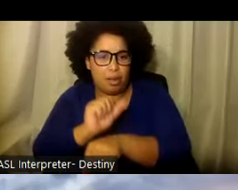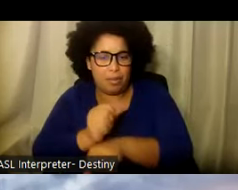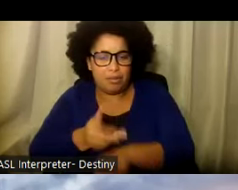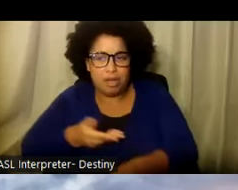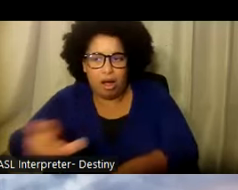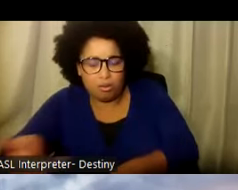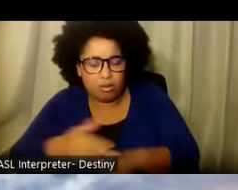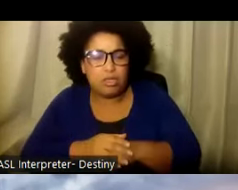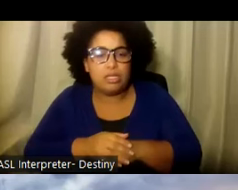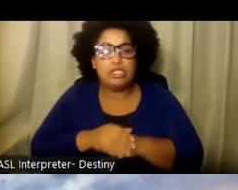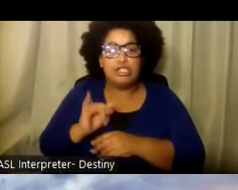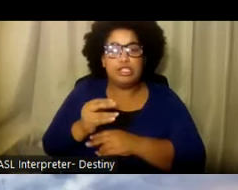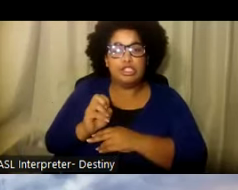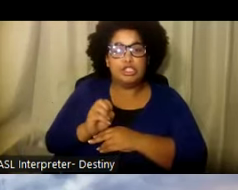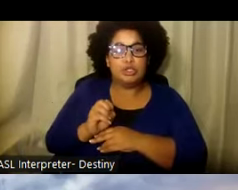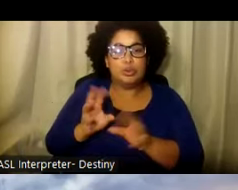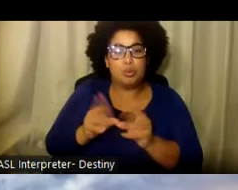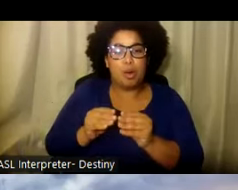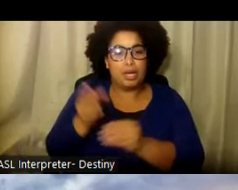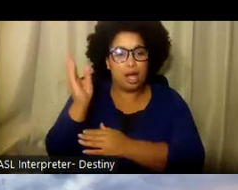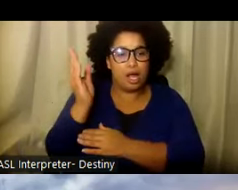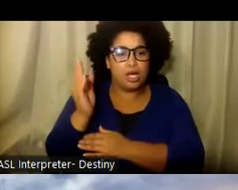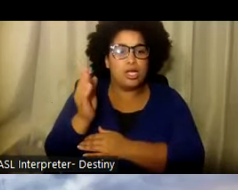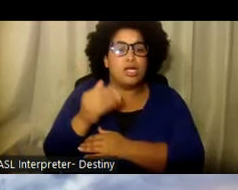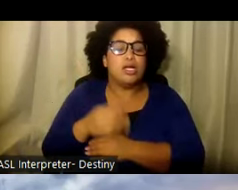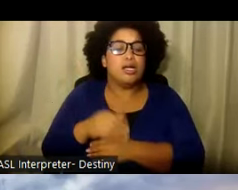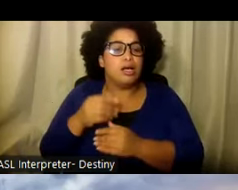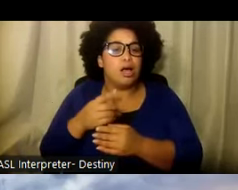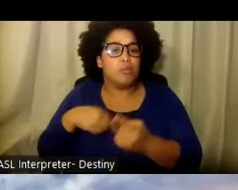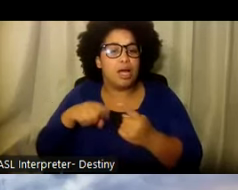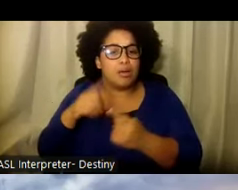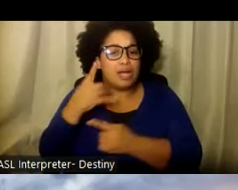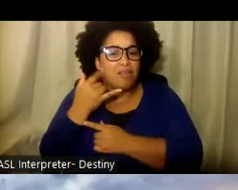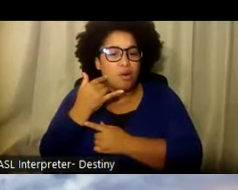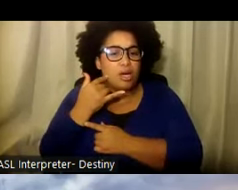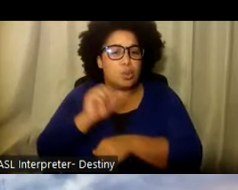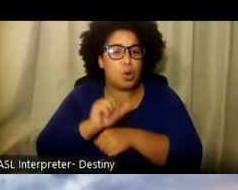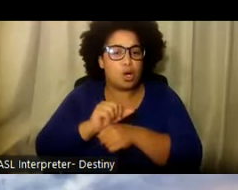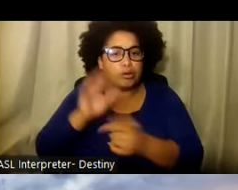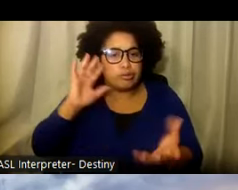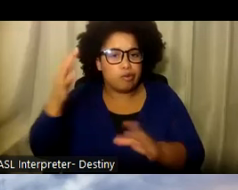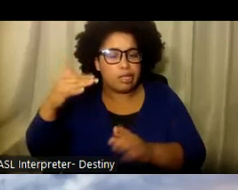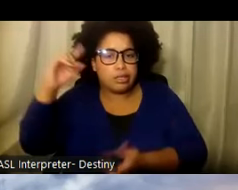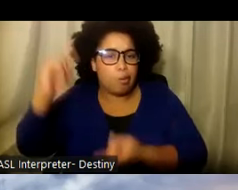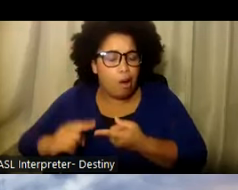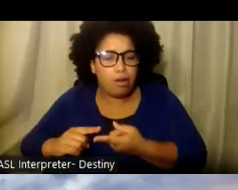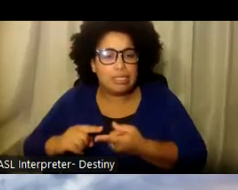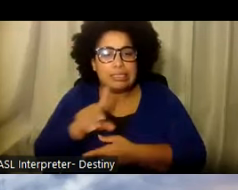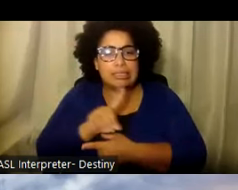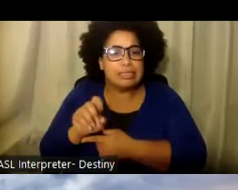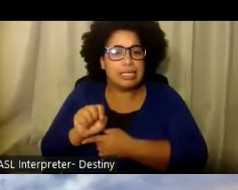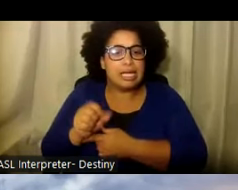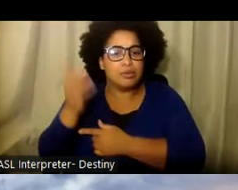June webinar on helping California address the DSP's workforce crisis, DDS presented on the